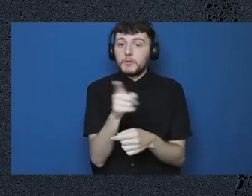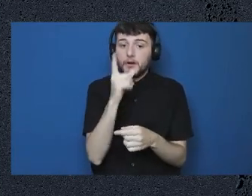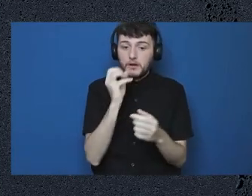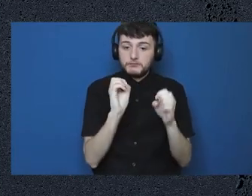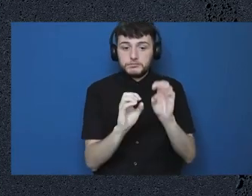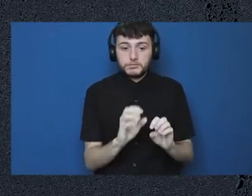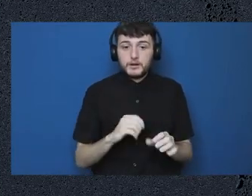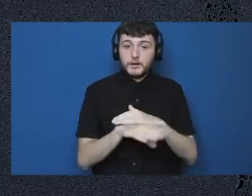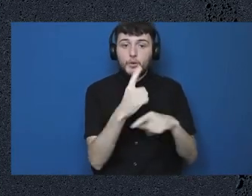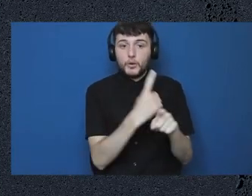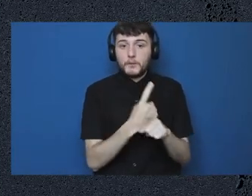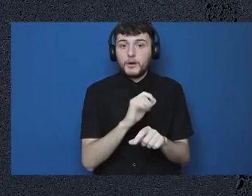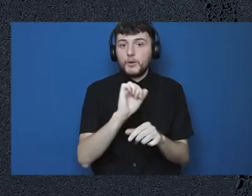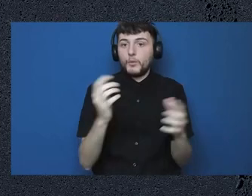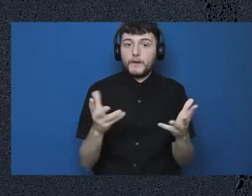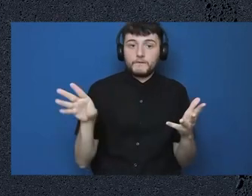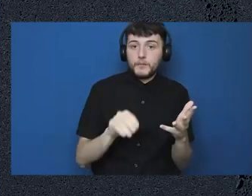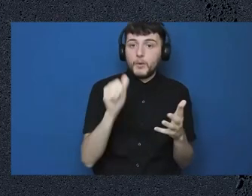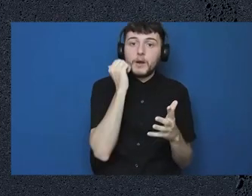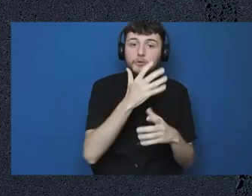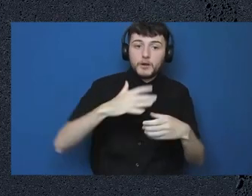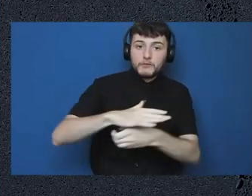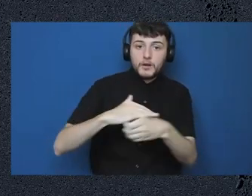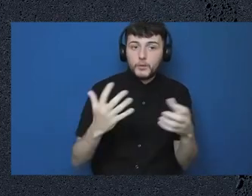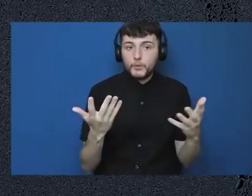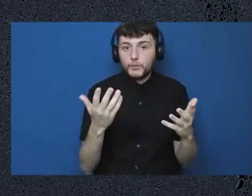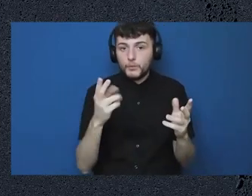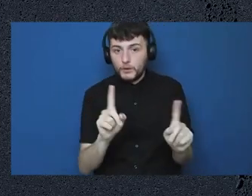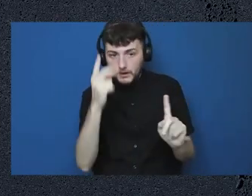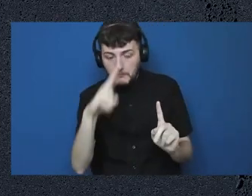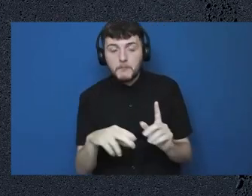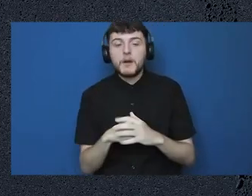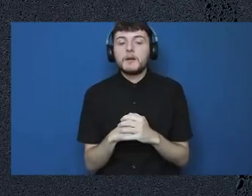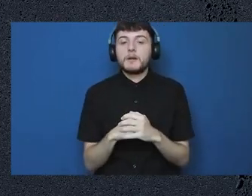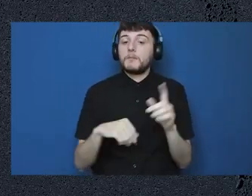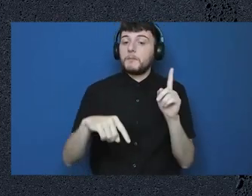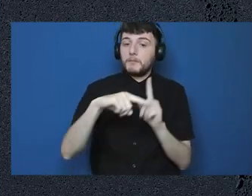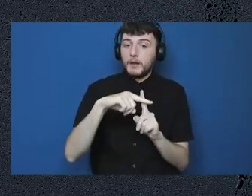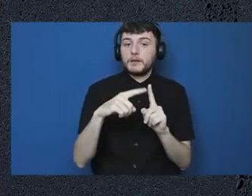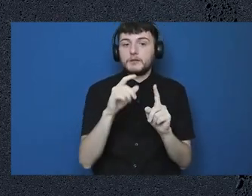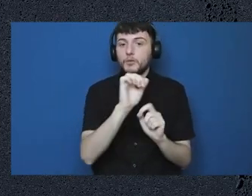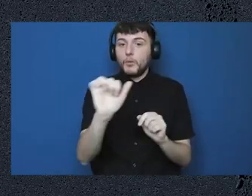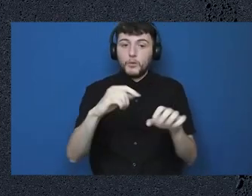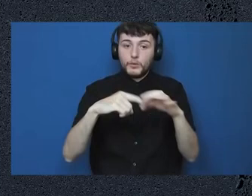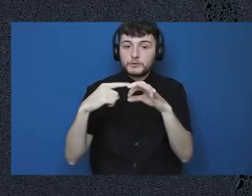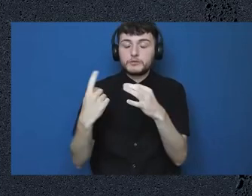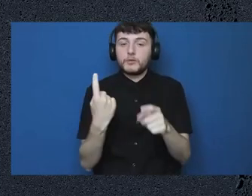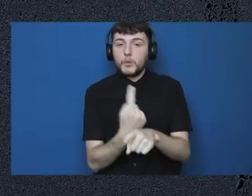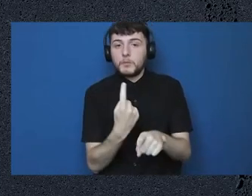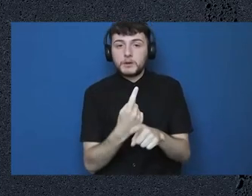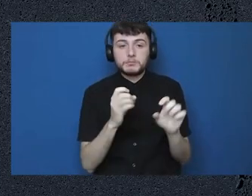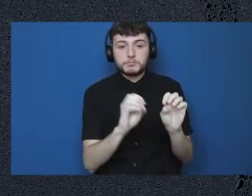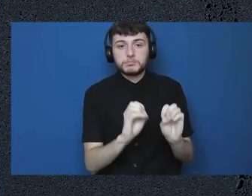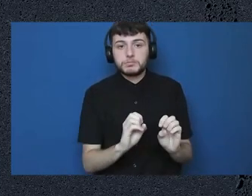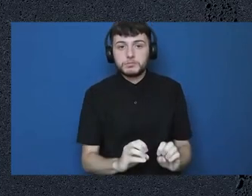what Aboriginal lands you're joining us from today, but we particularly also want to hear from you with questions and comments that are relevant